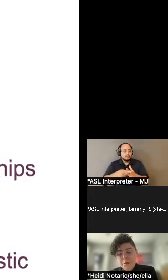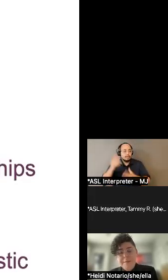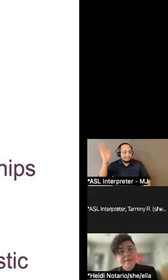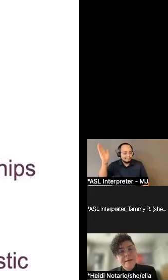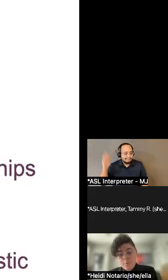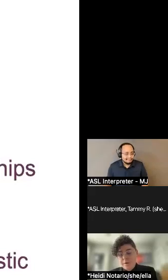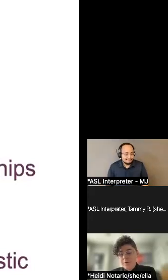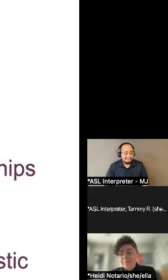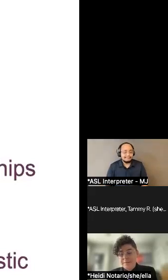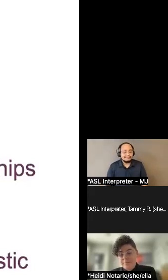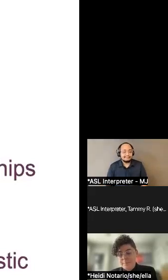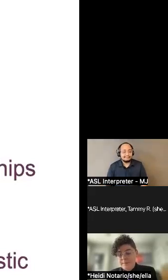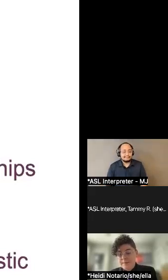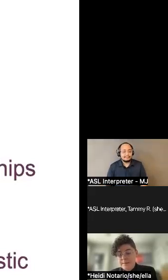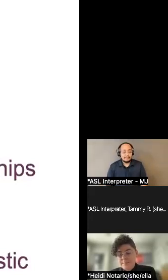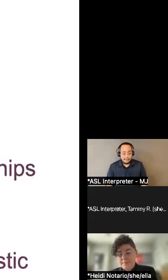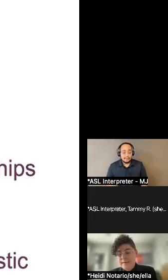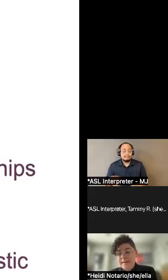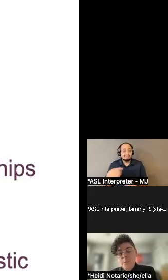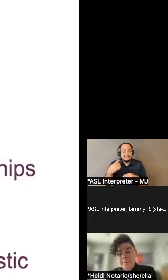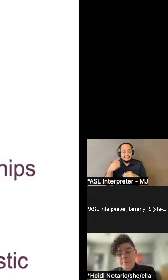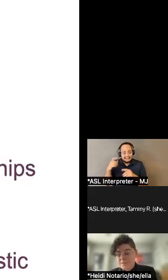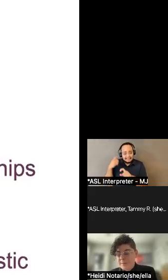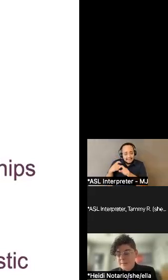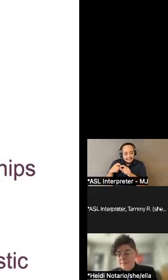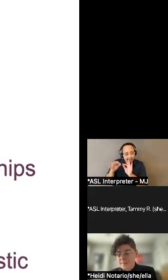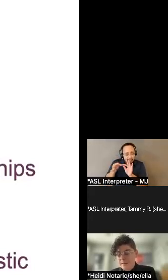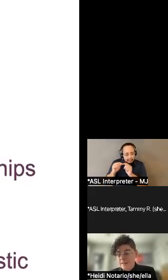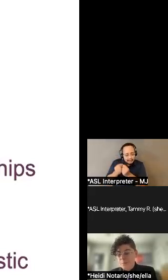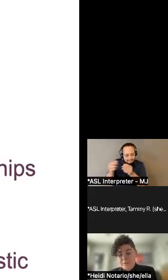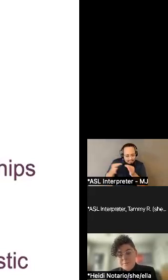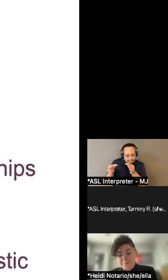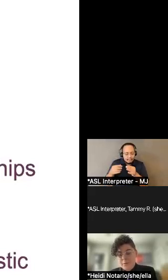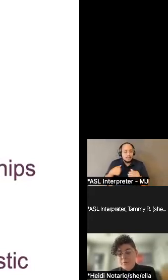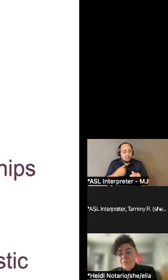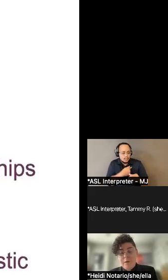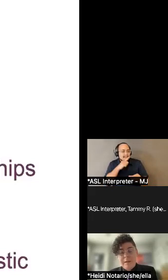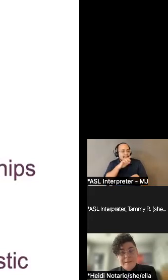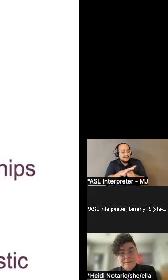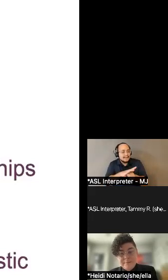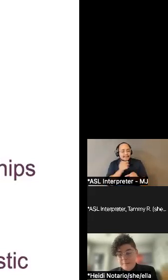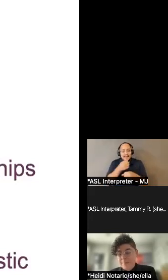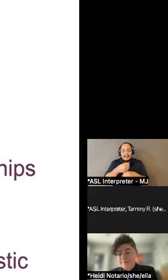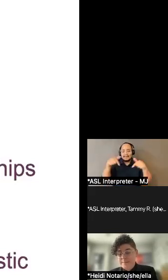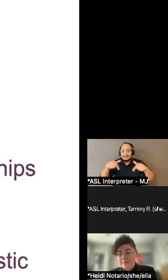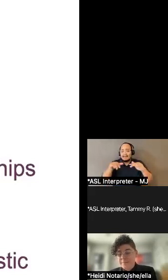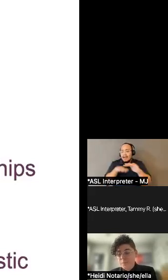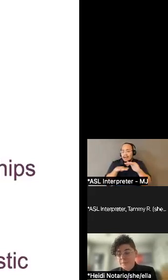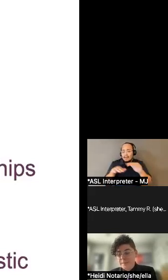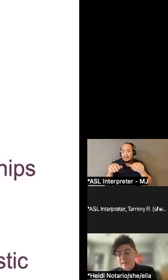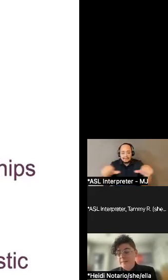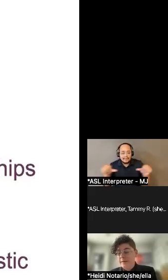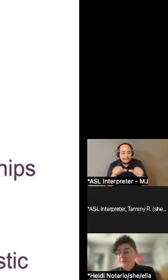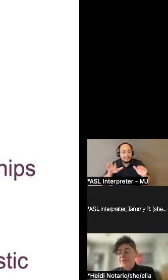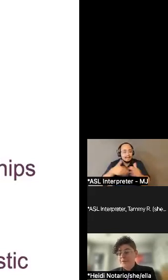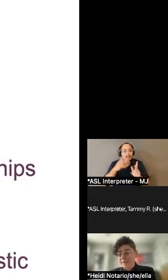you heard, we are committed to making this an equitable space in which people of all abilities can participate